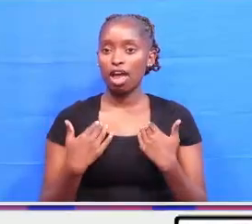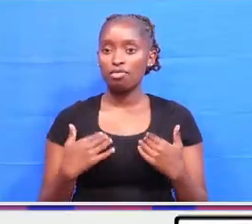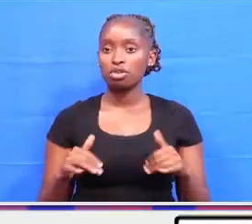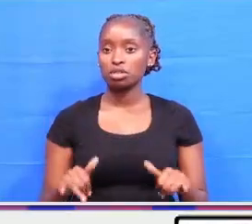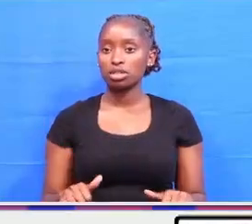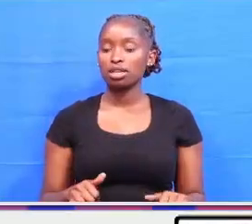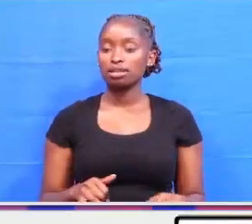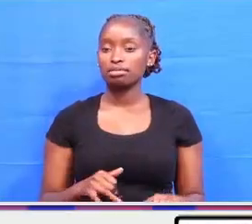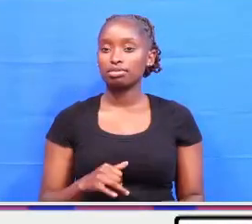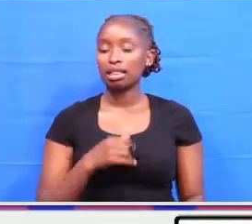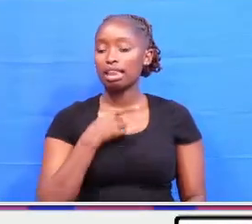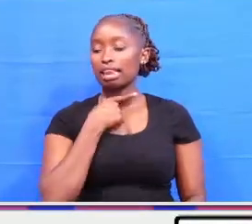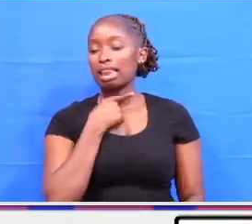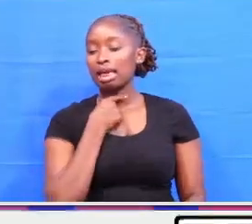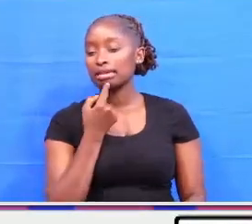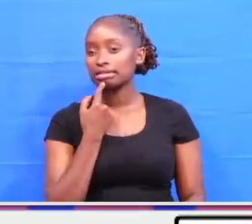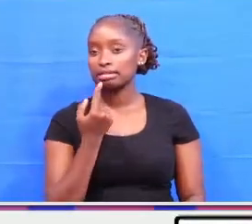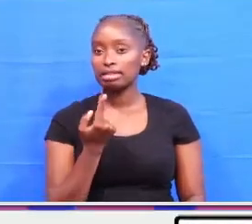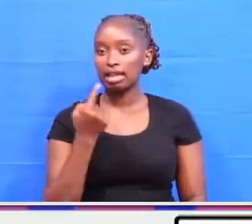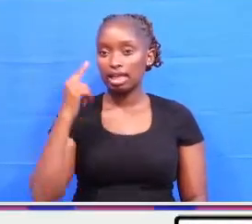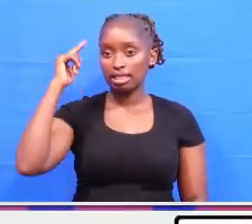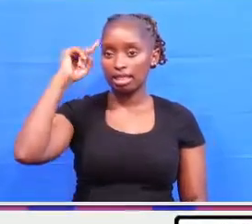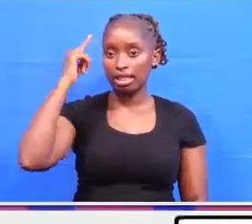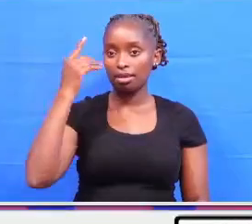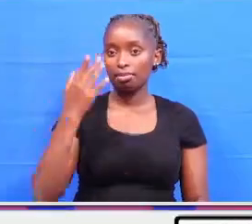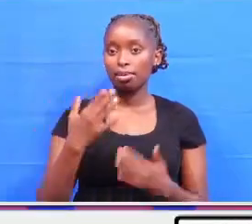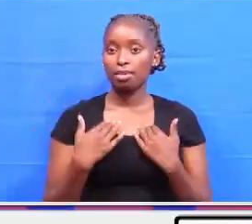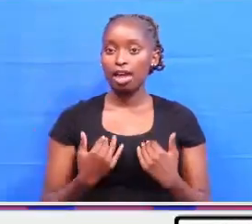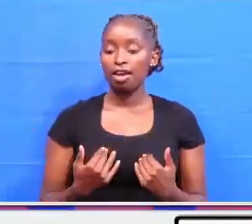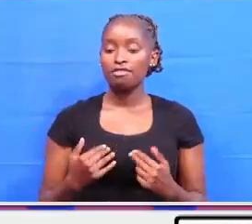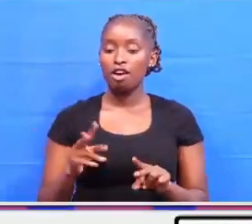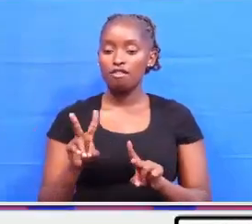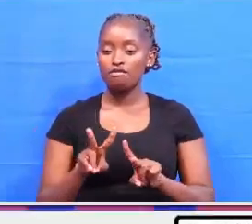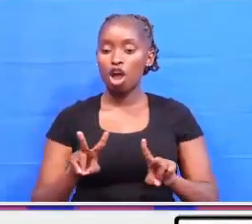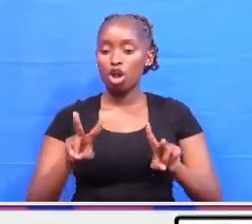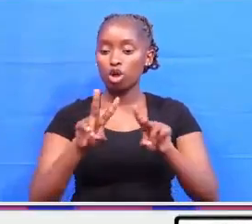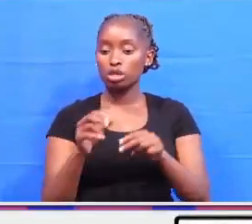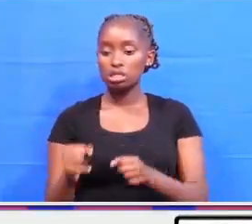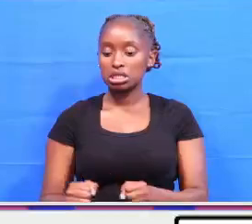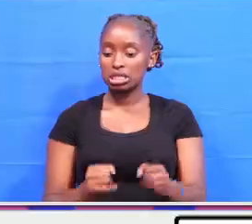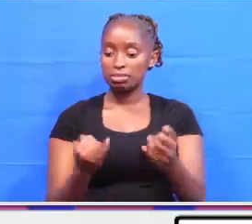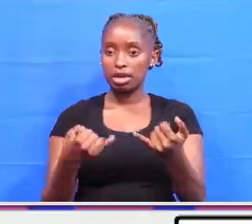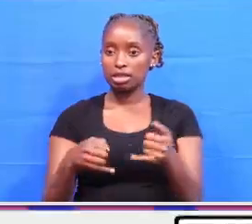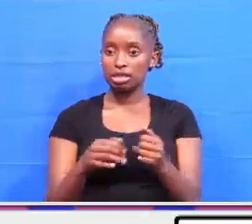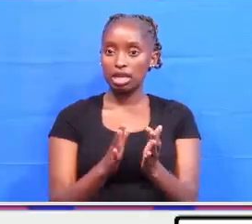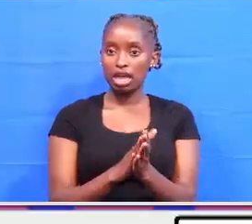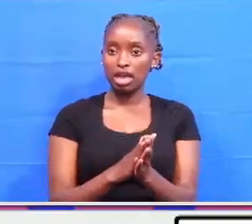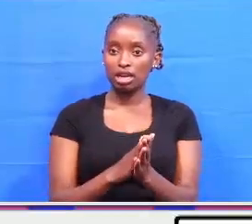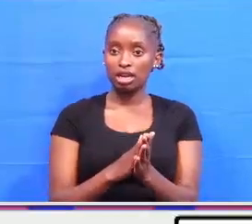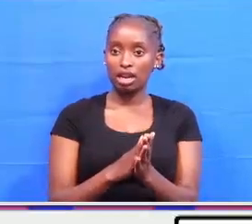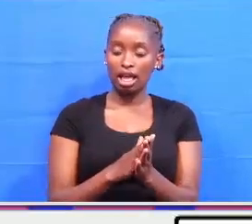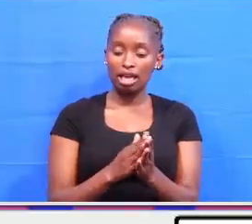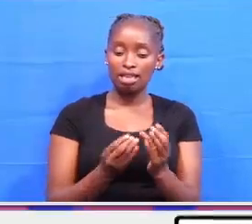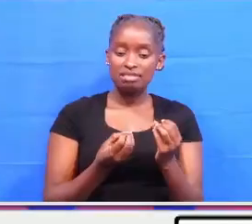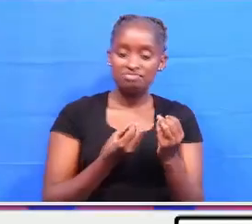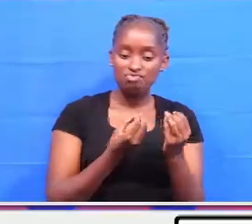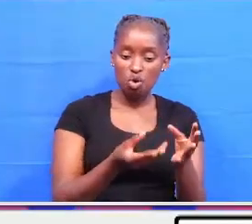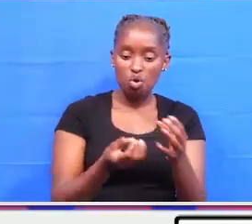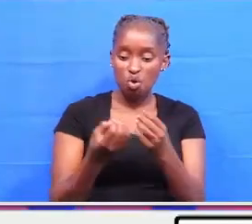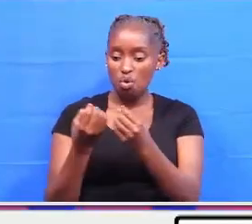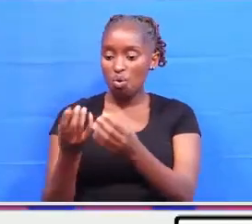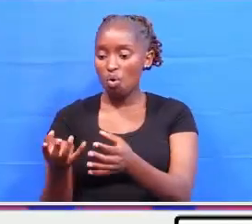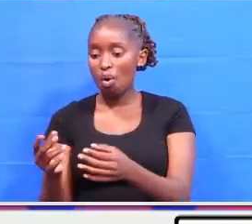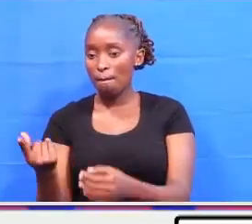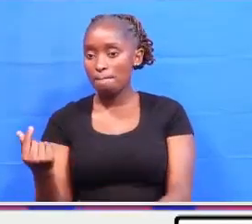like, say, and I think probably it's a value system, to throw like money to everyone. Right. Because I